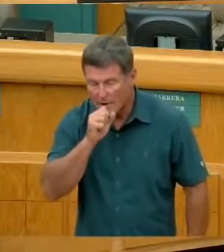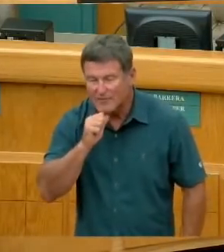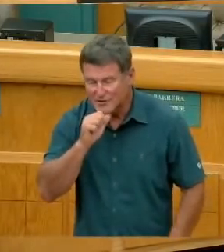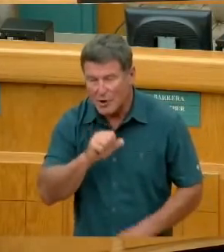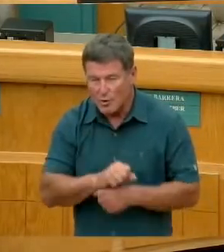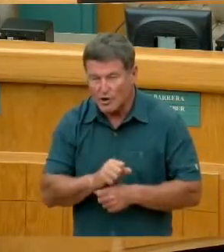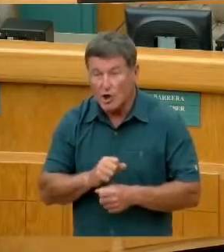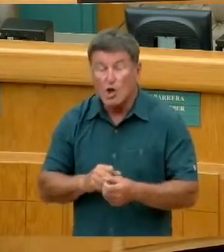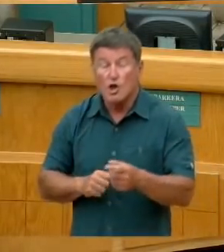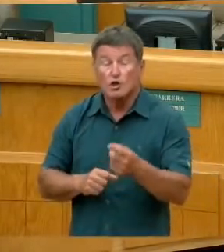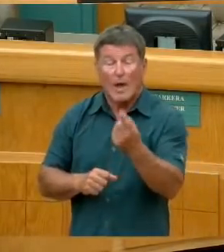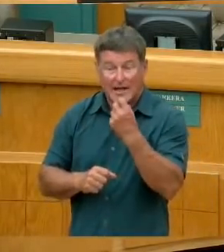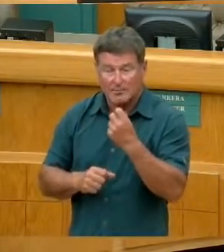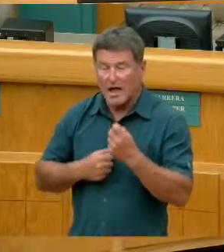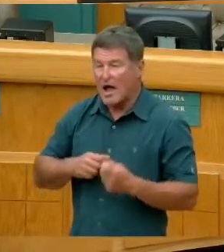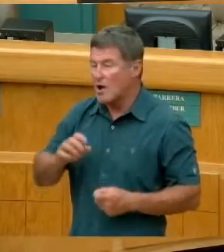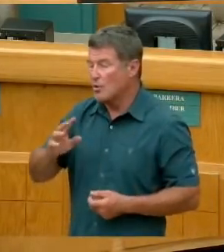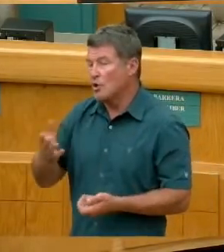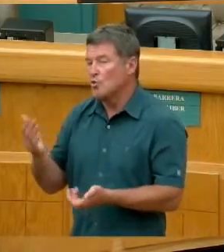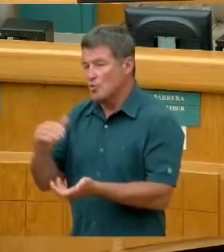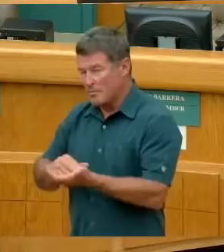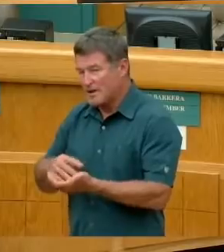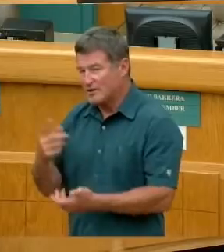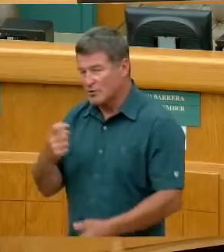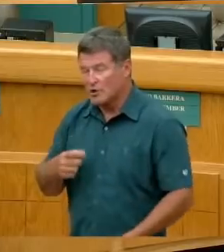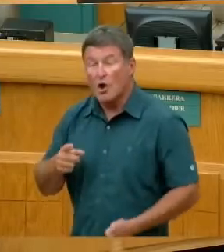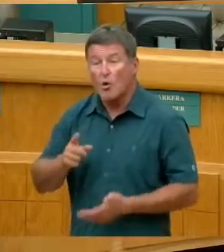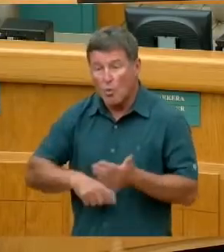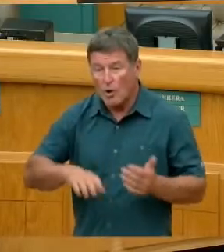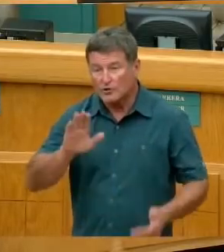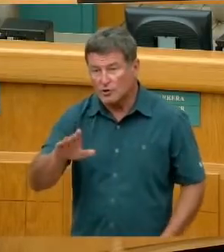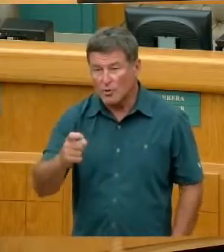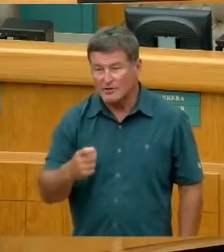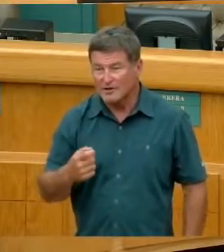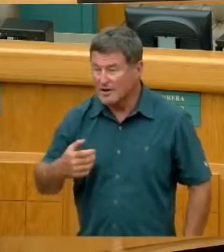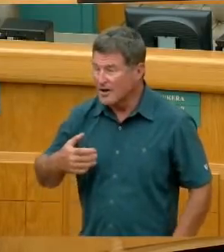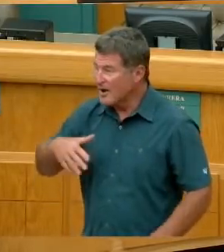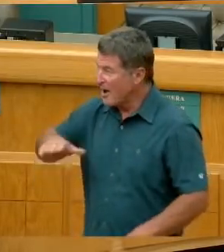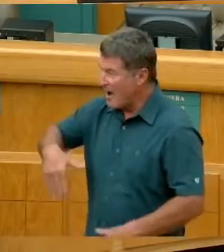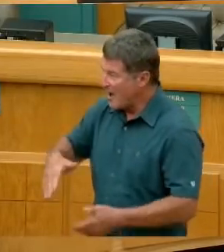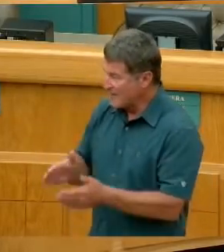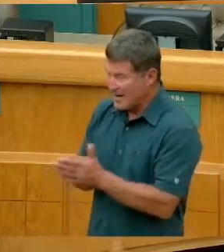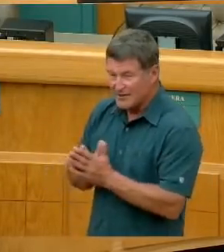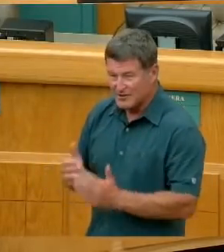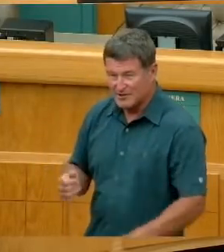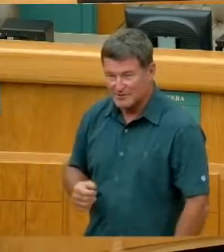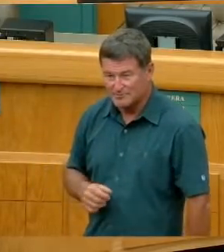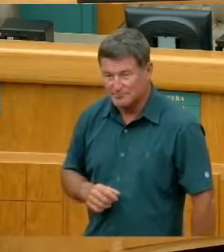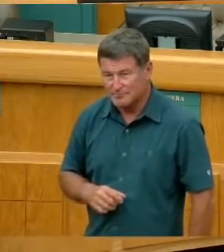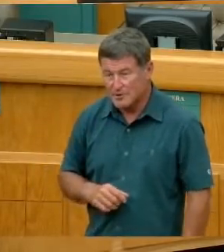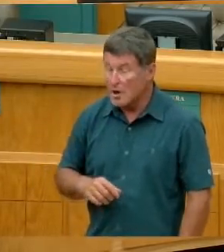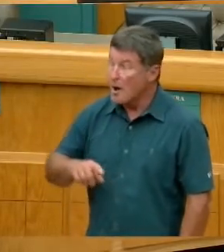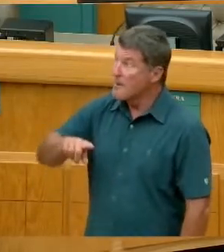The microphone's not working. So yeah, I'll repeat the question. Yeah, what is the question?